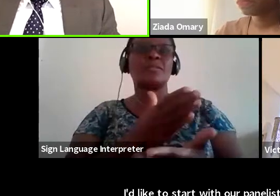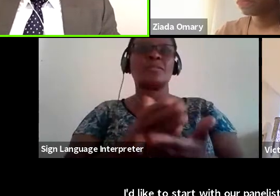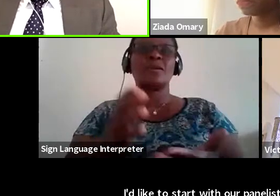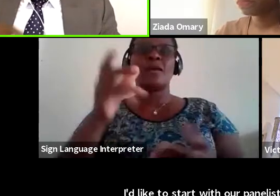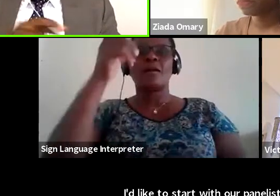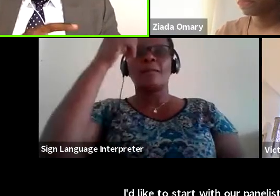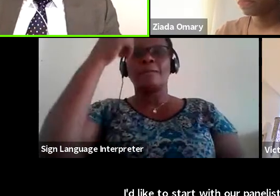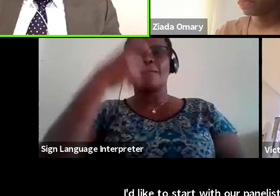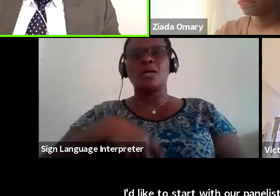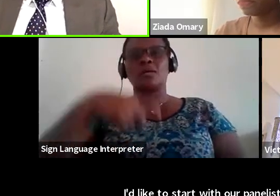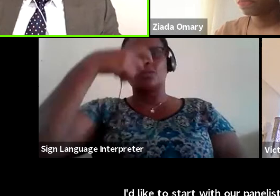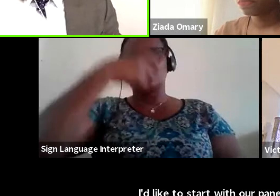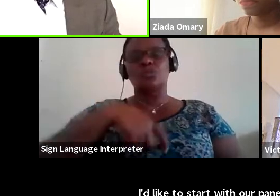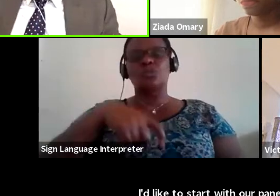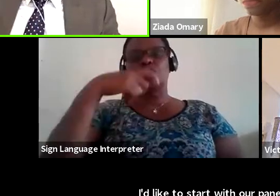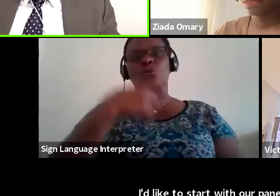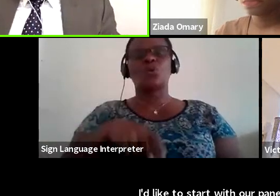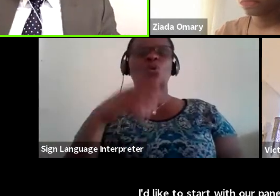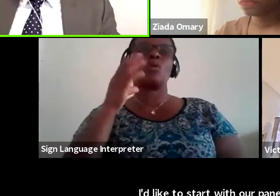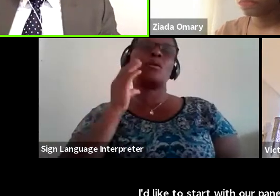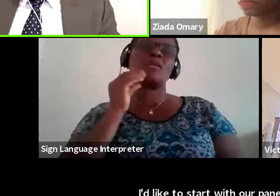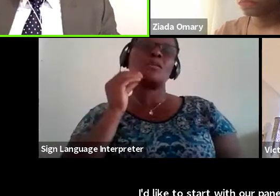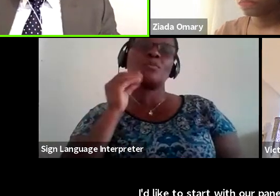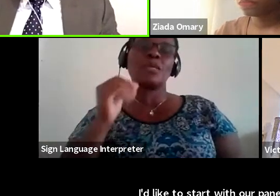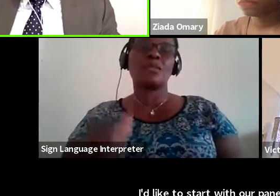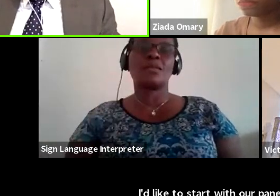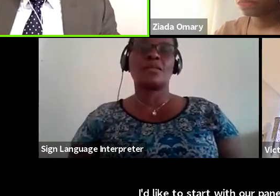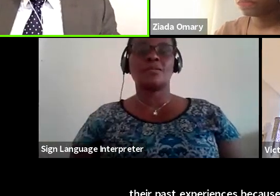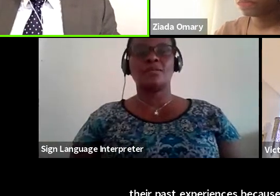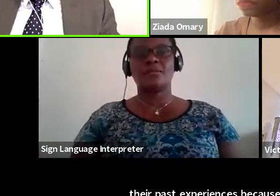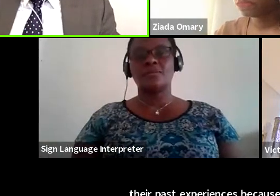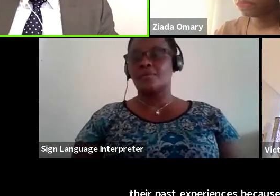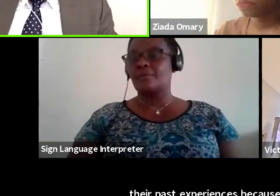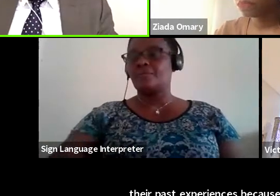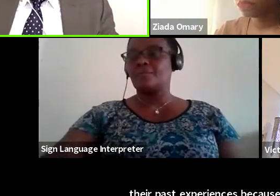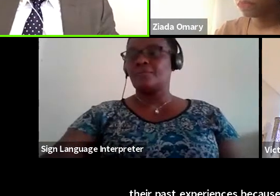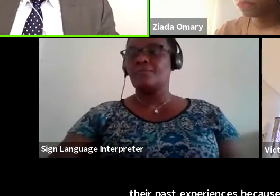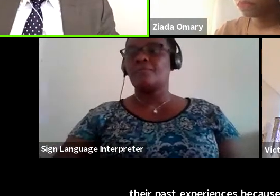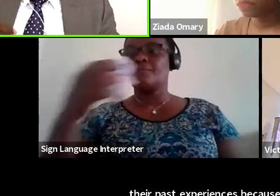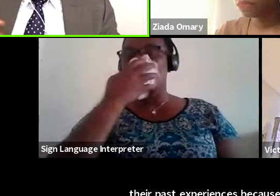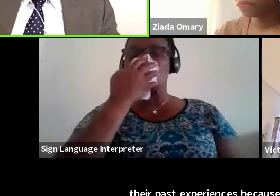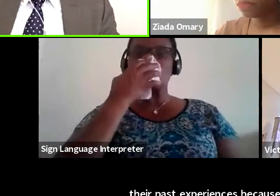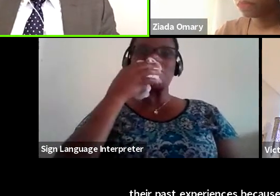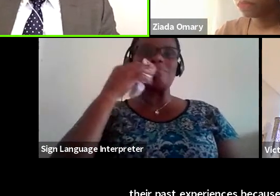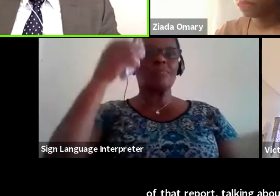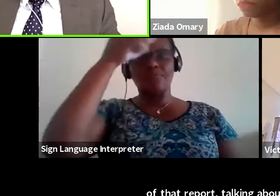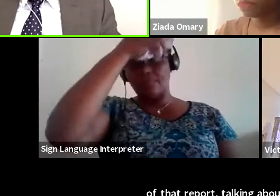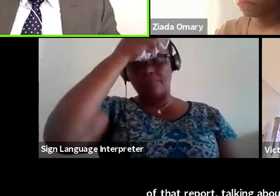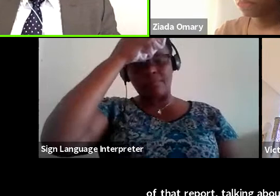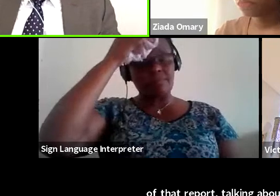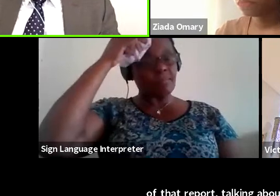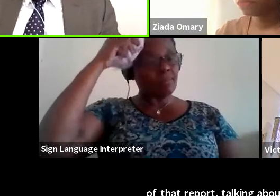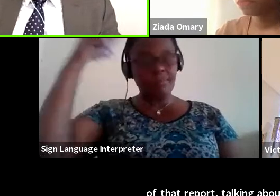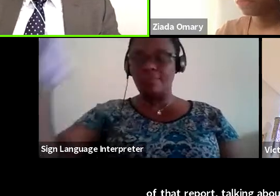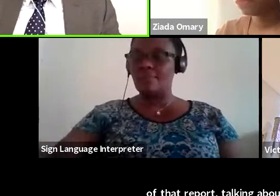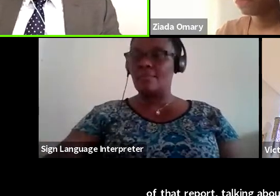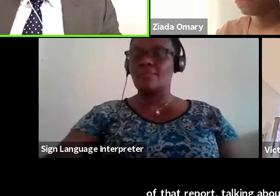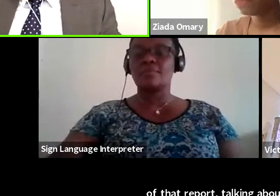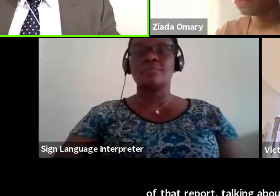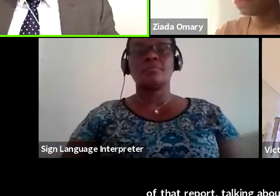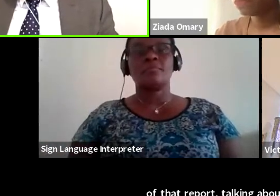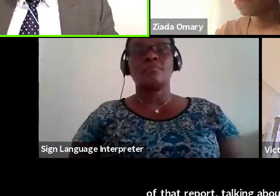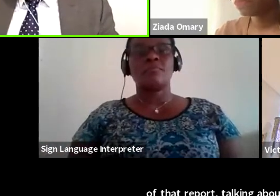experiences, because Victor did have a part of that report talking about the effect on, on individuals,